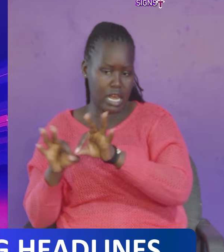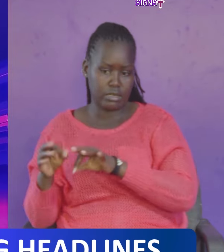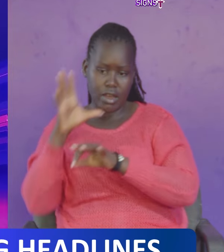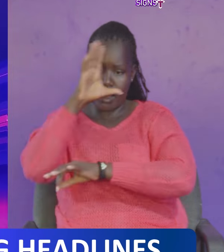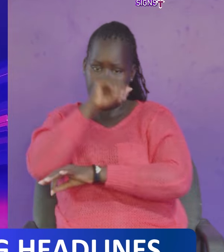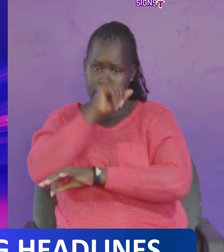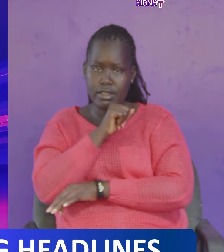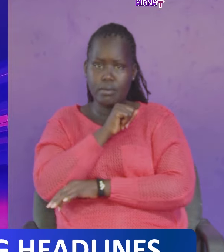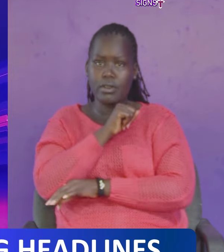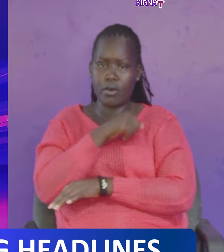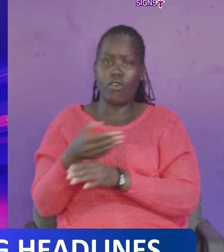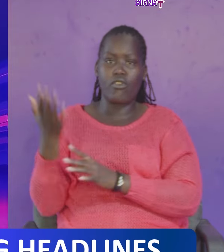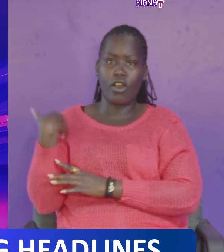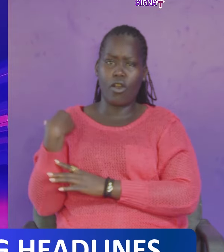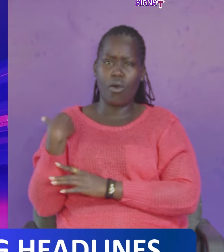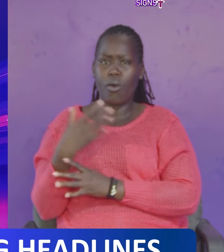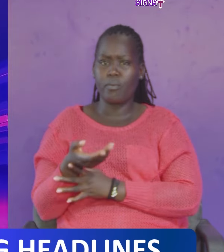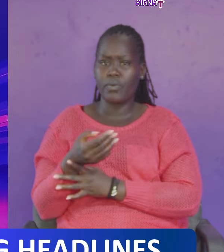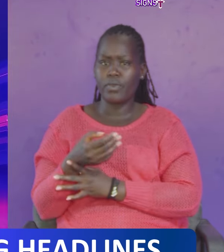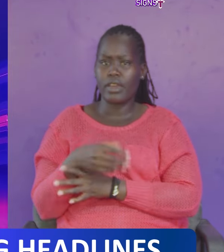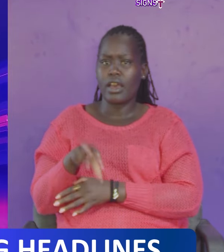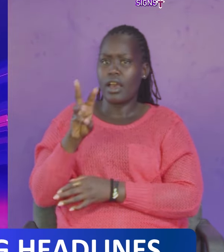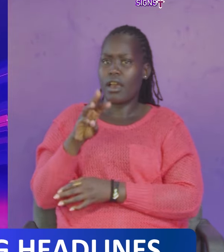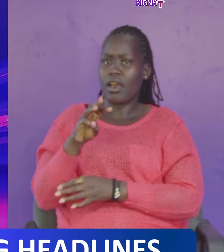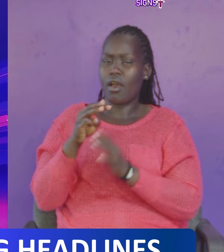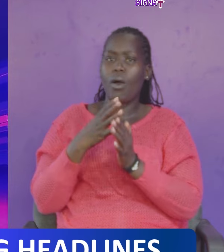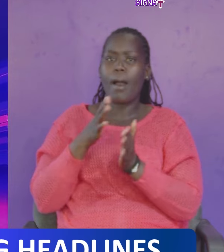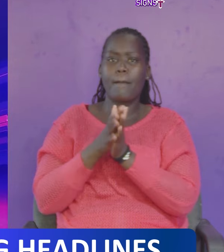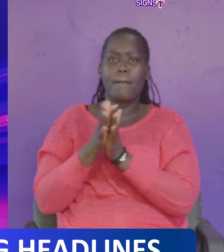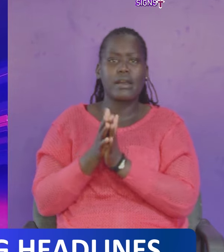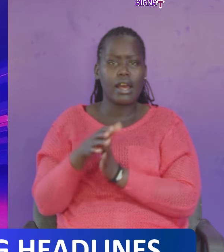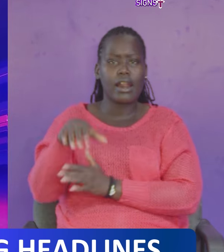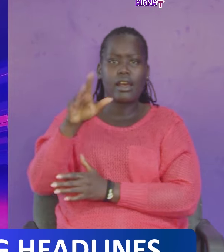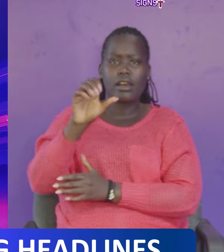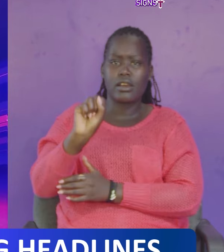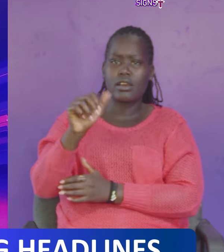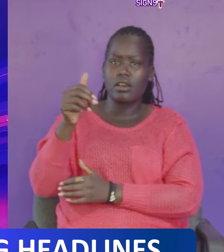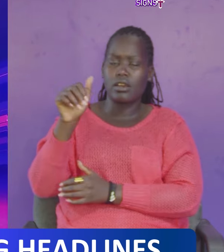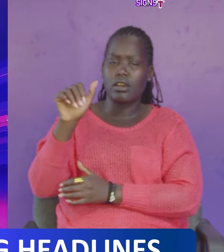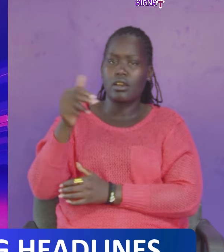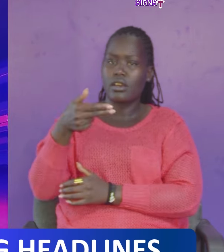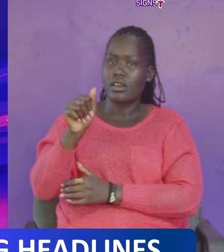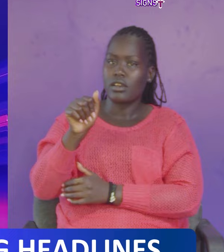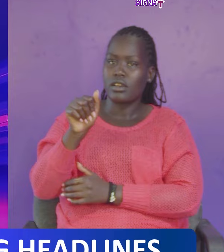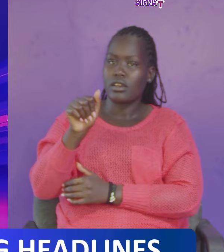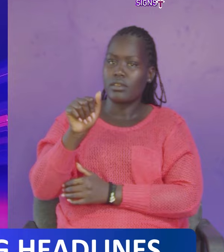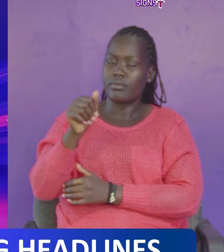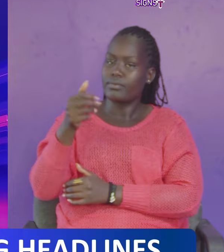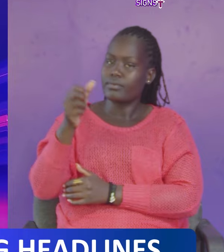former Tinderet parliamentary aspirant Shadrach Maritim from his residence on October 27,